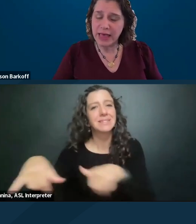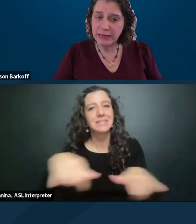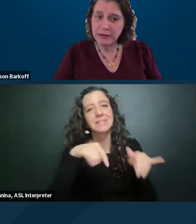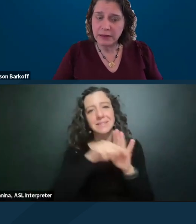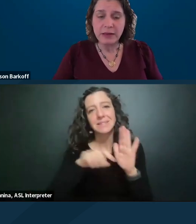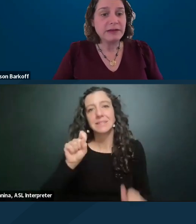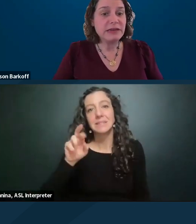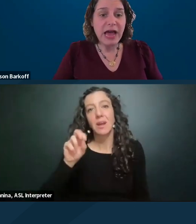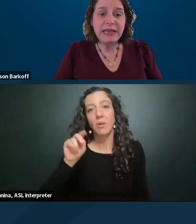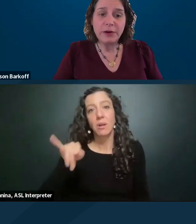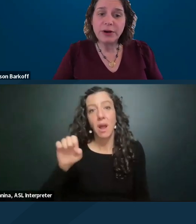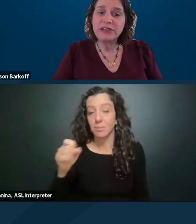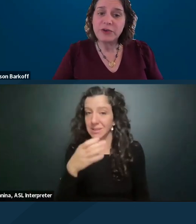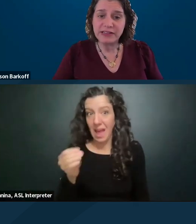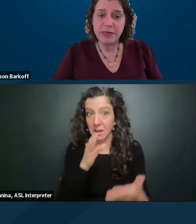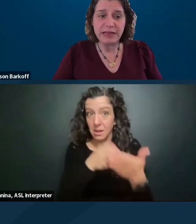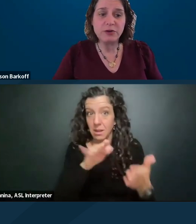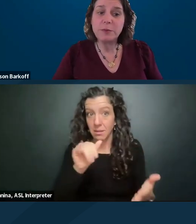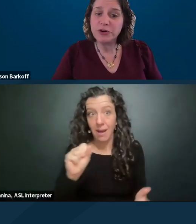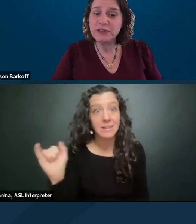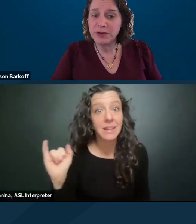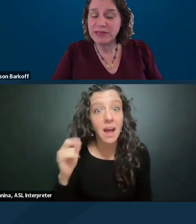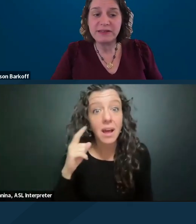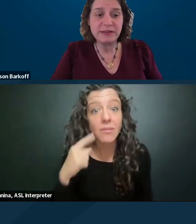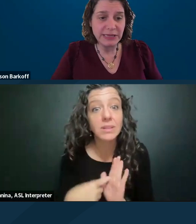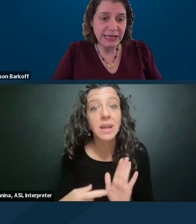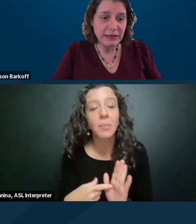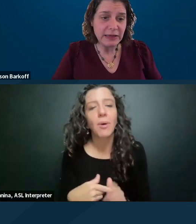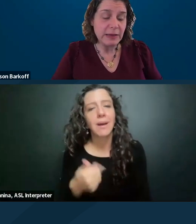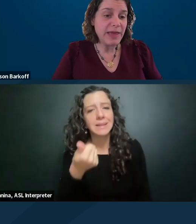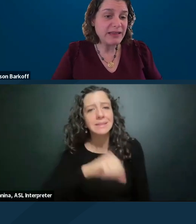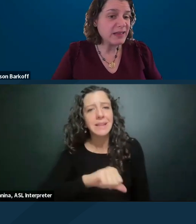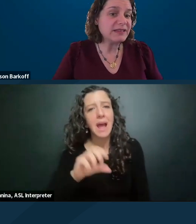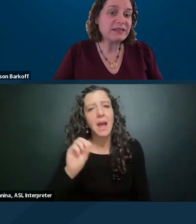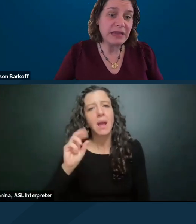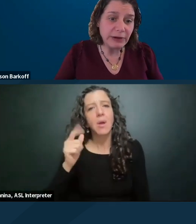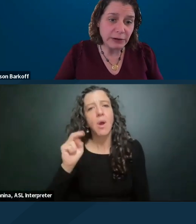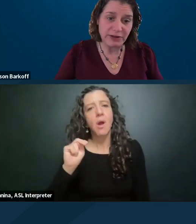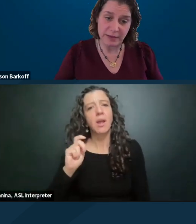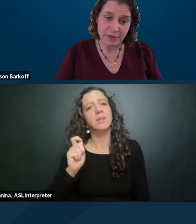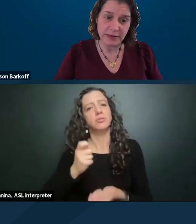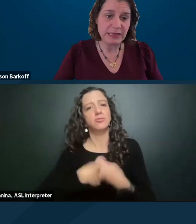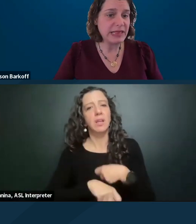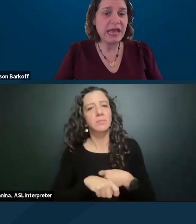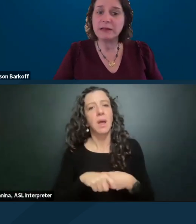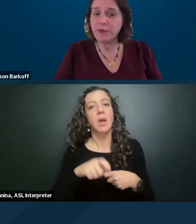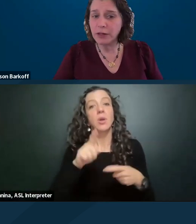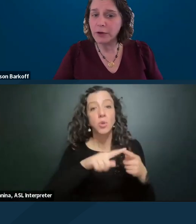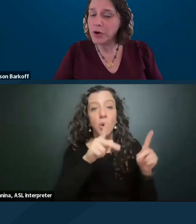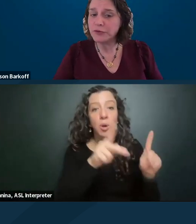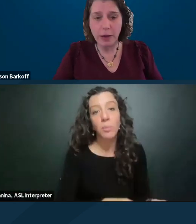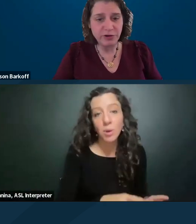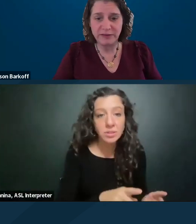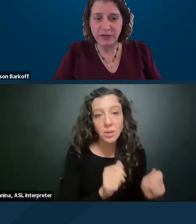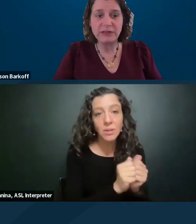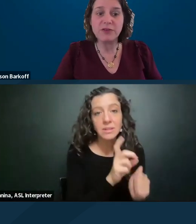things like denying an organ transplant to a person with a disability based on the stereotype that they can't